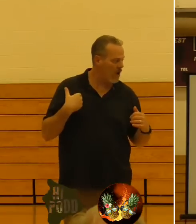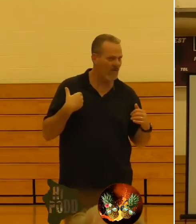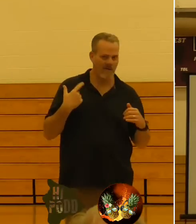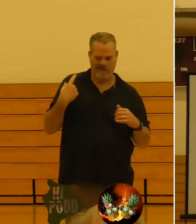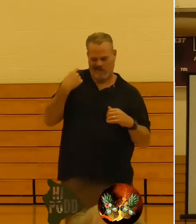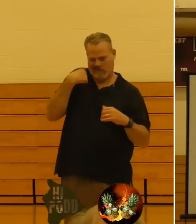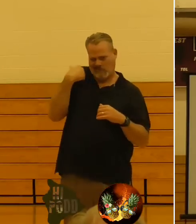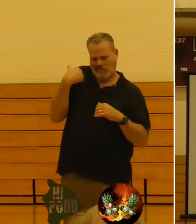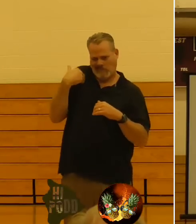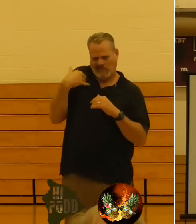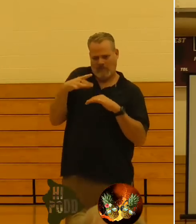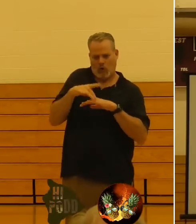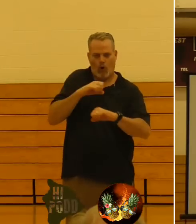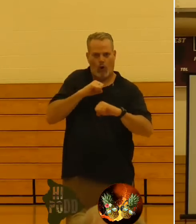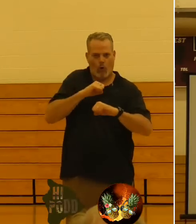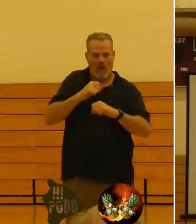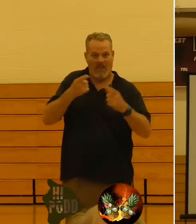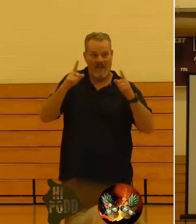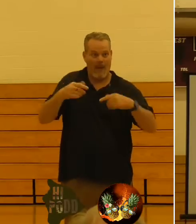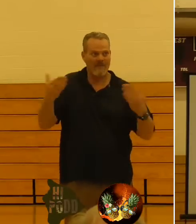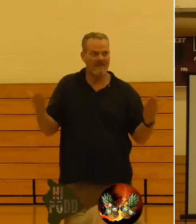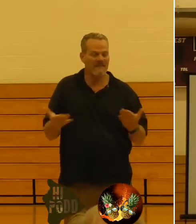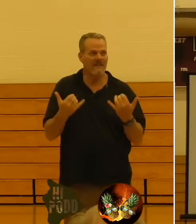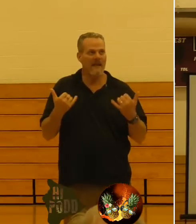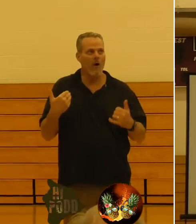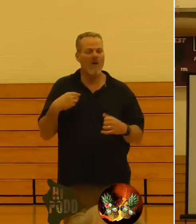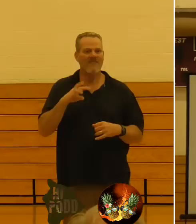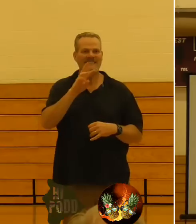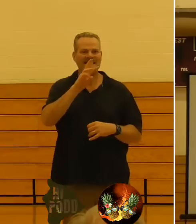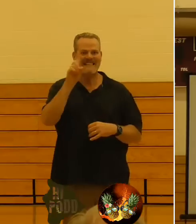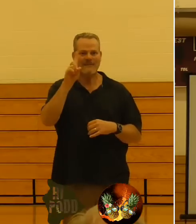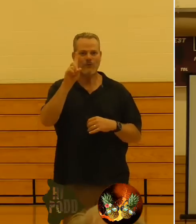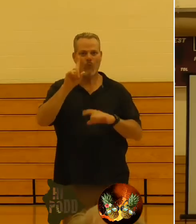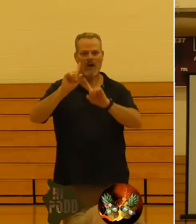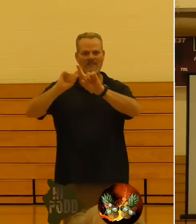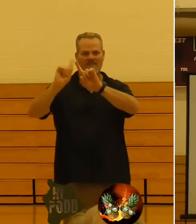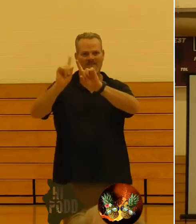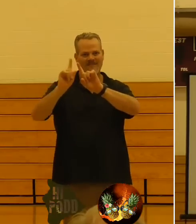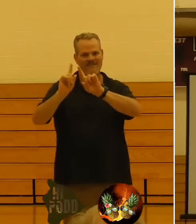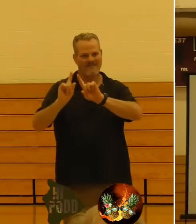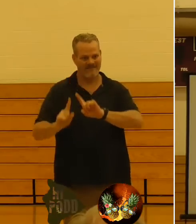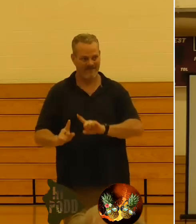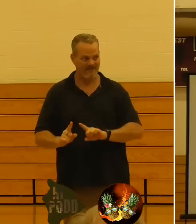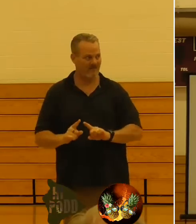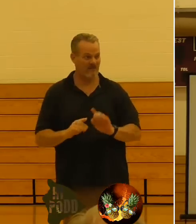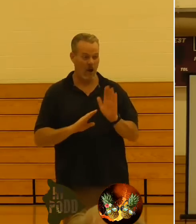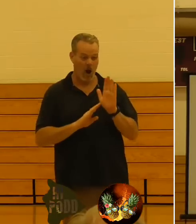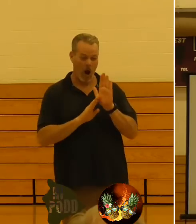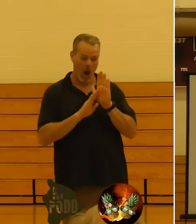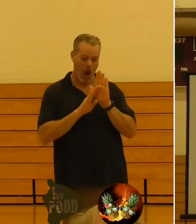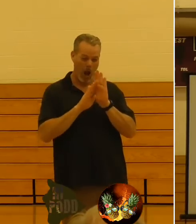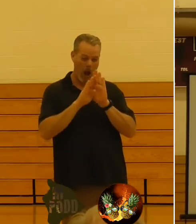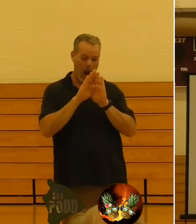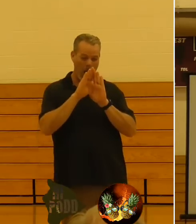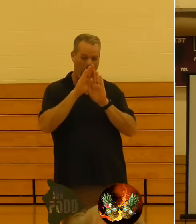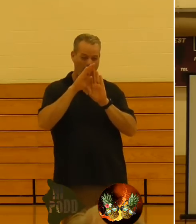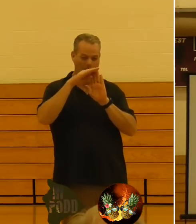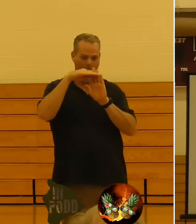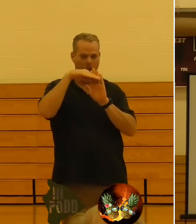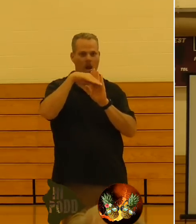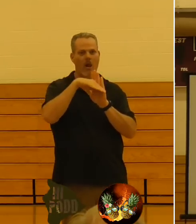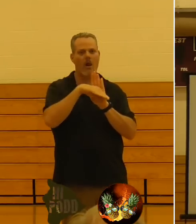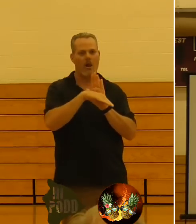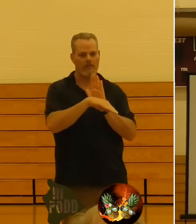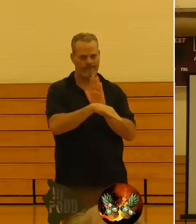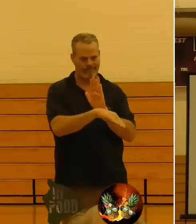the earthquake that occurred down here, we had 61 events. So we kind of went to a peak, and now we're kind of dropping